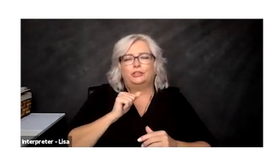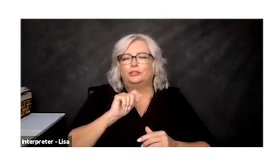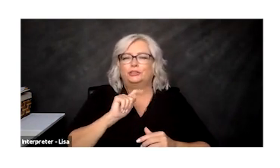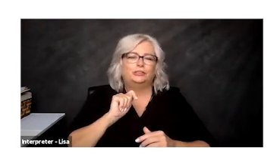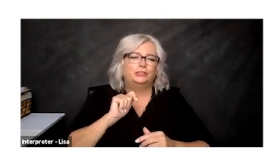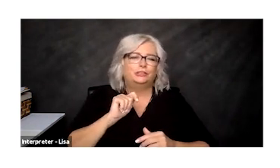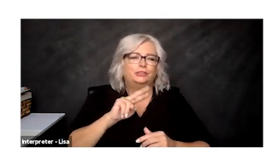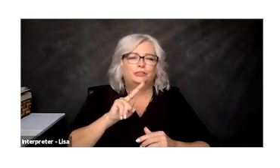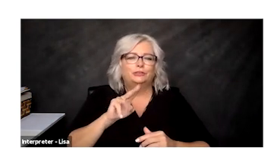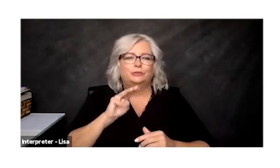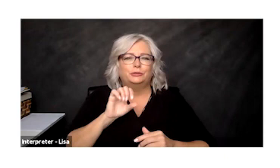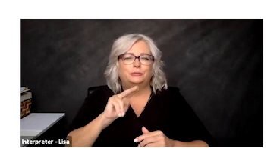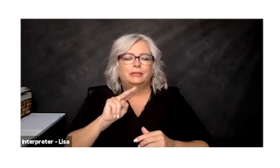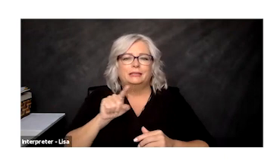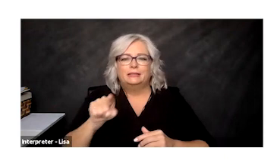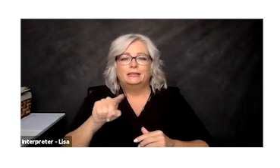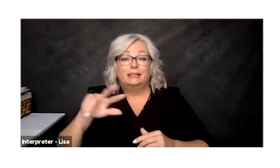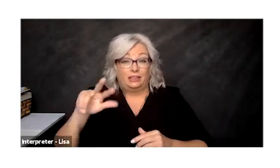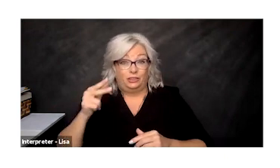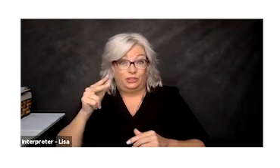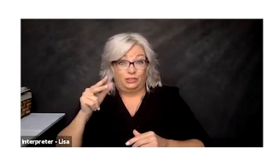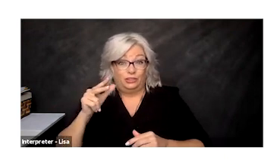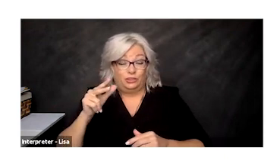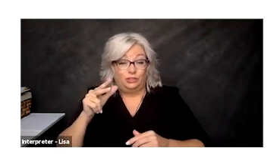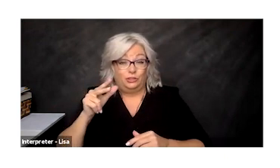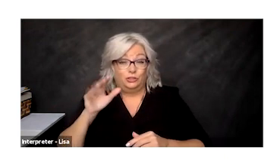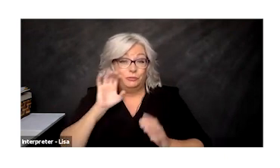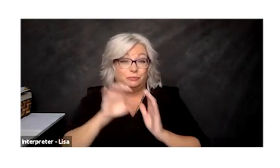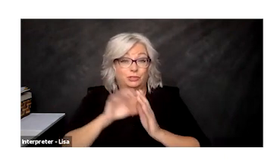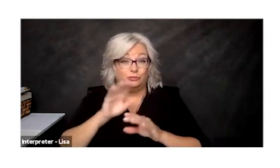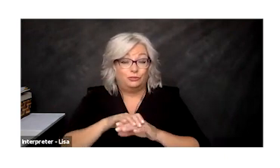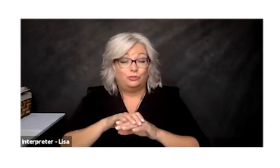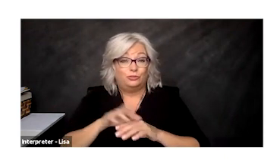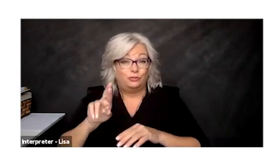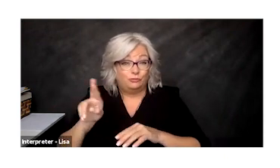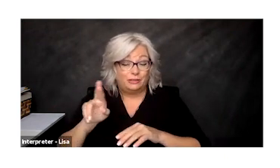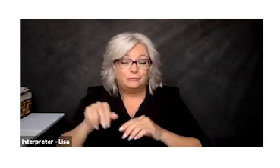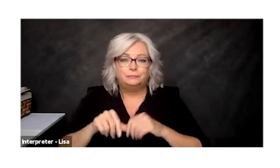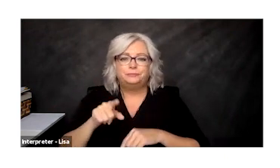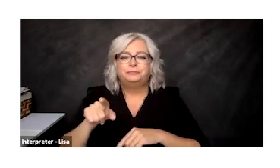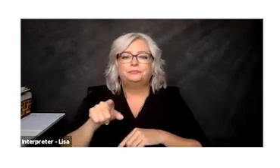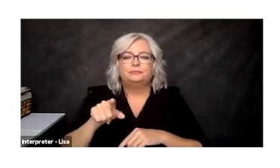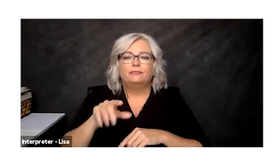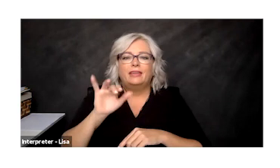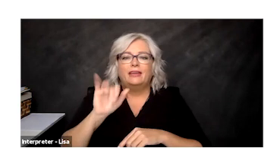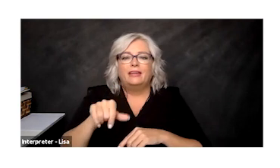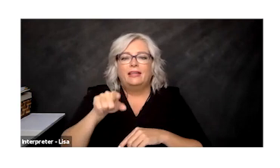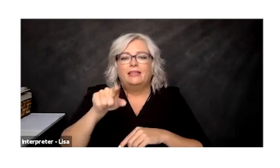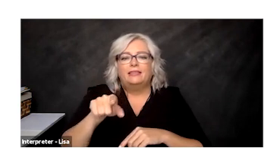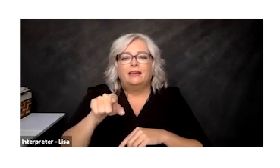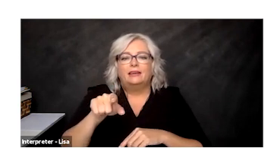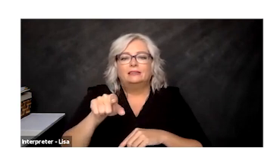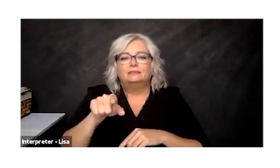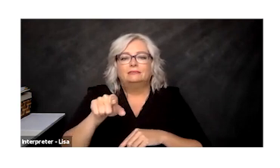that back to the previous slide? That third image is after Gucci had partnered with Dapper Dan, and